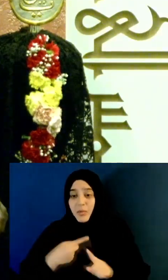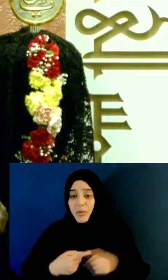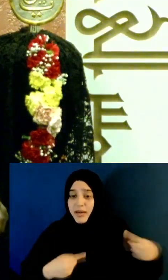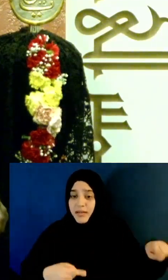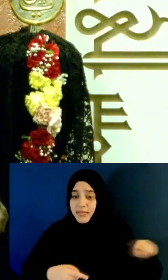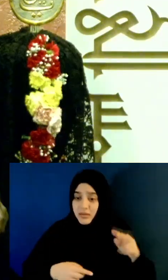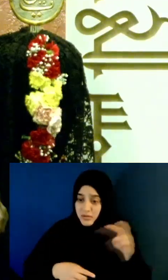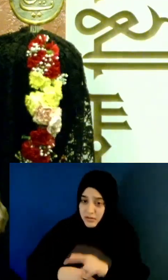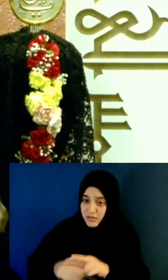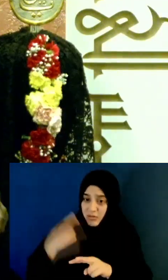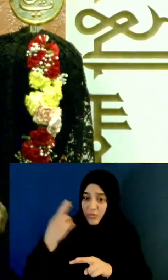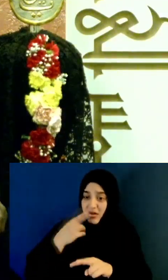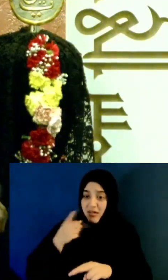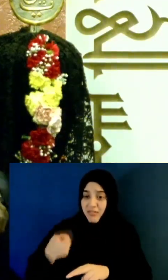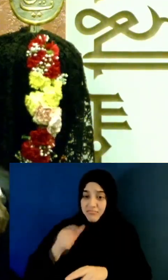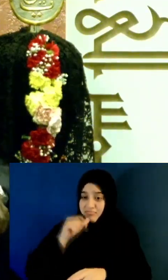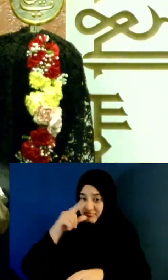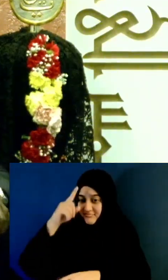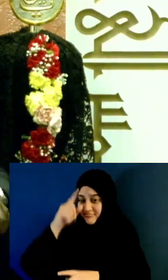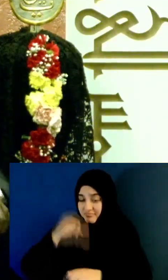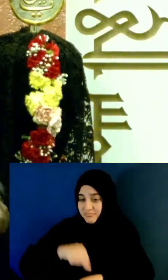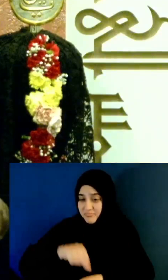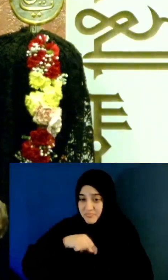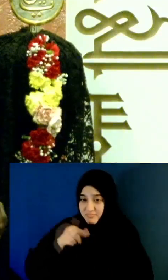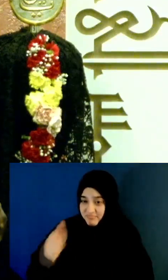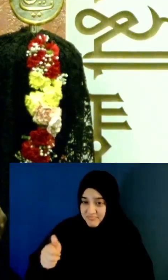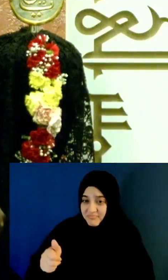you are, they tend to disrespect you.